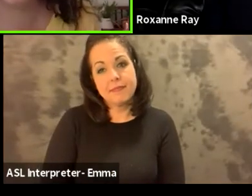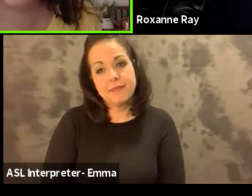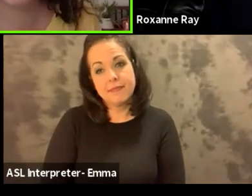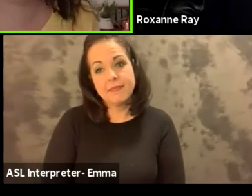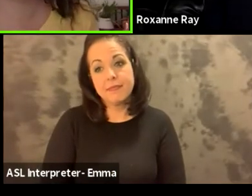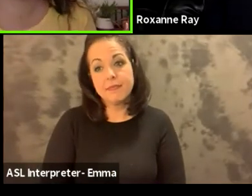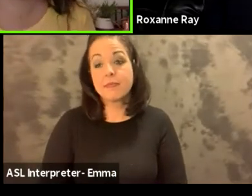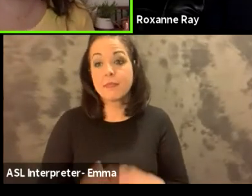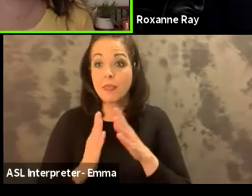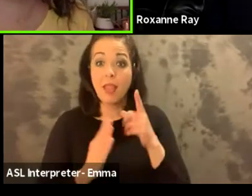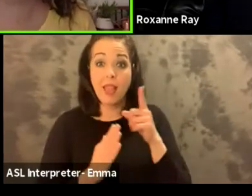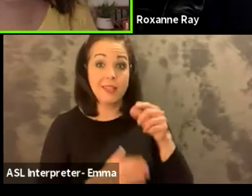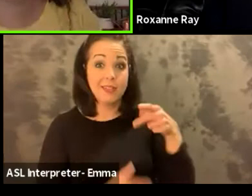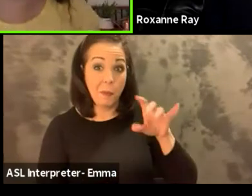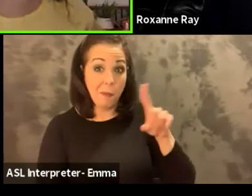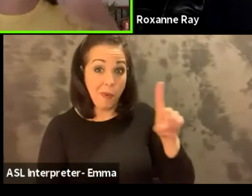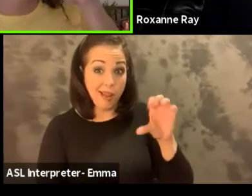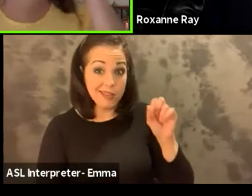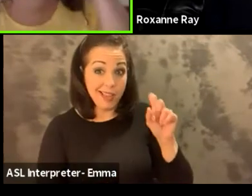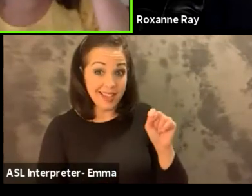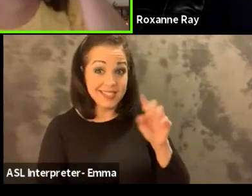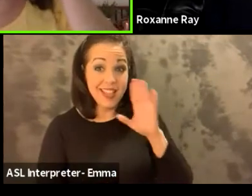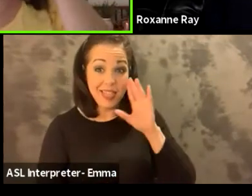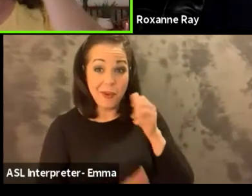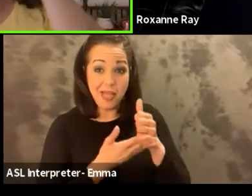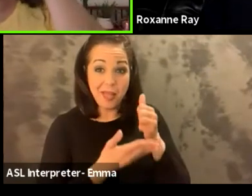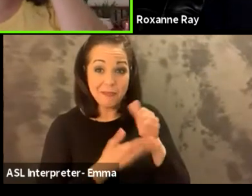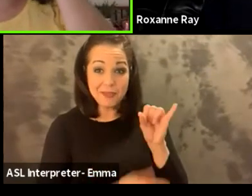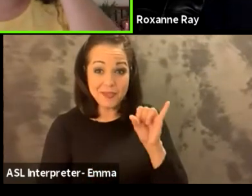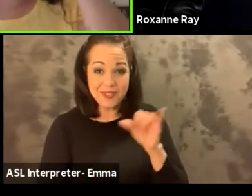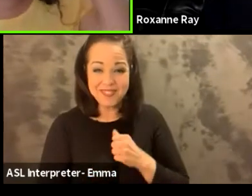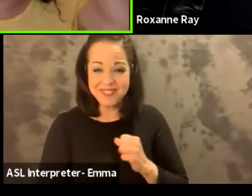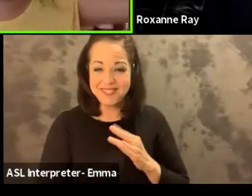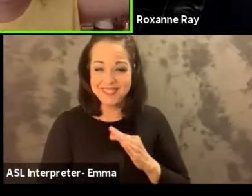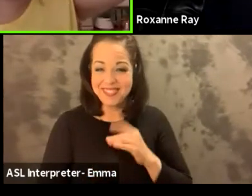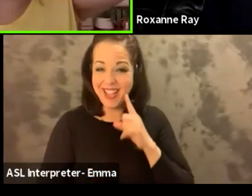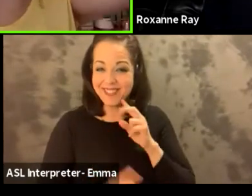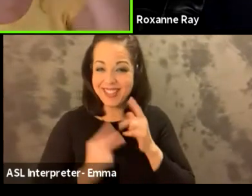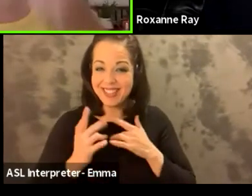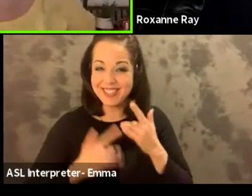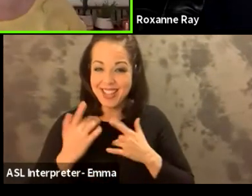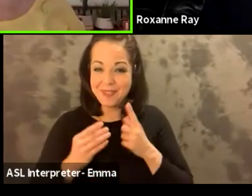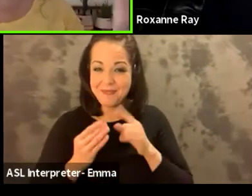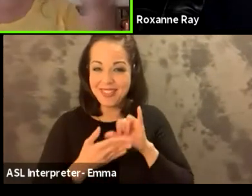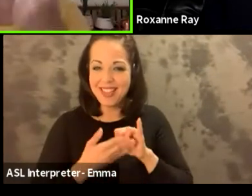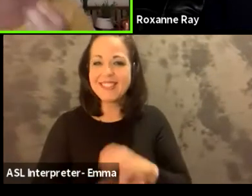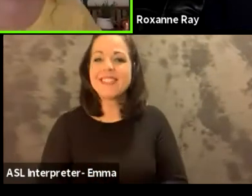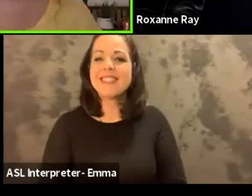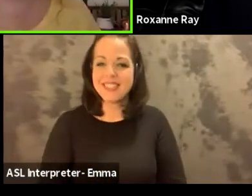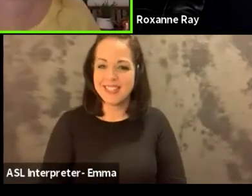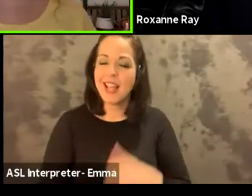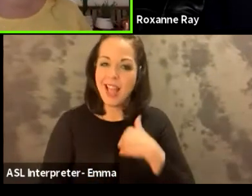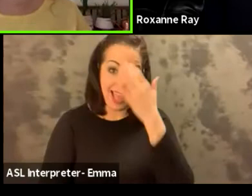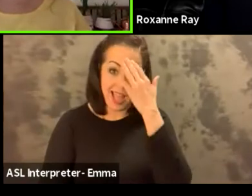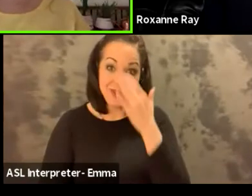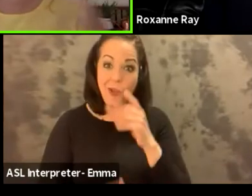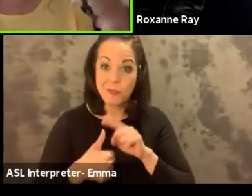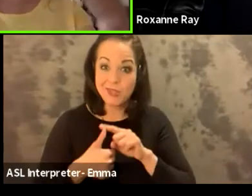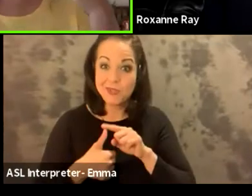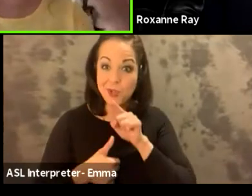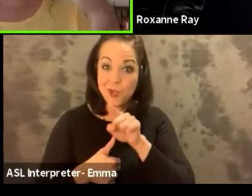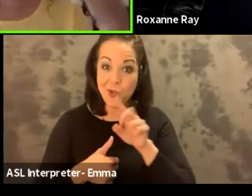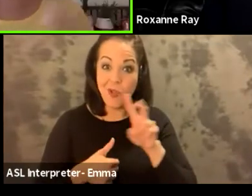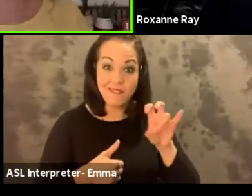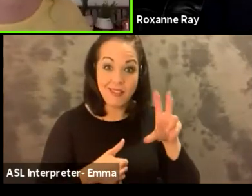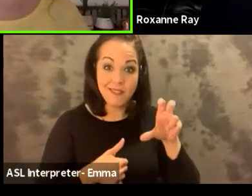And there's your podcast. That's going to help. I'm excited. I know between you and